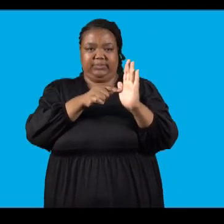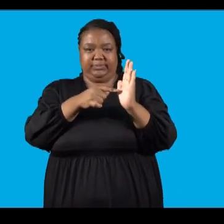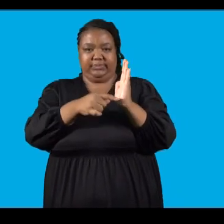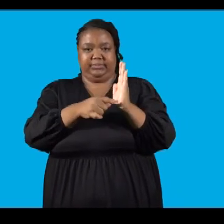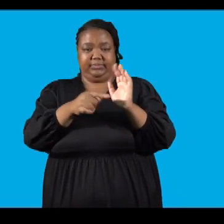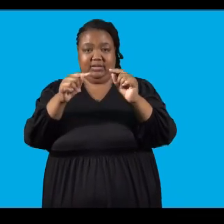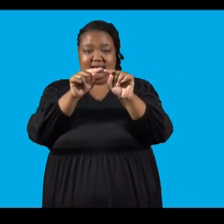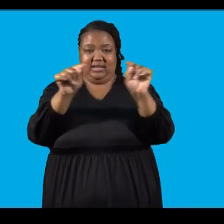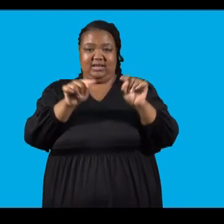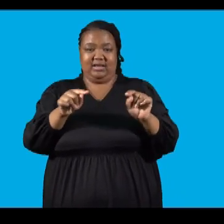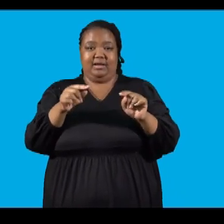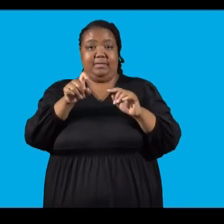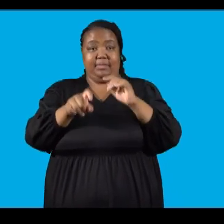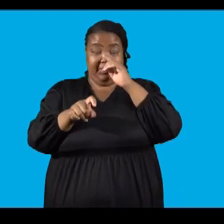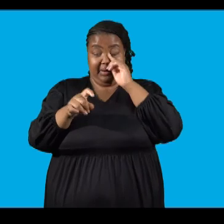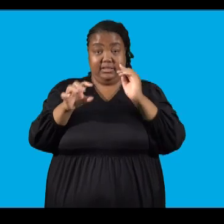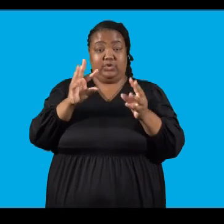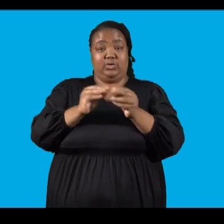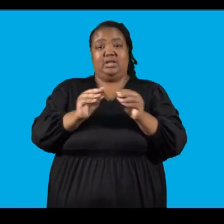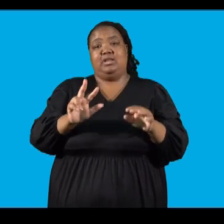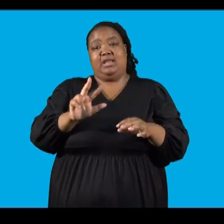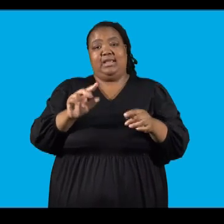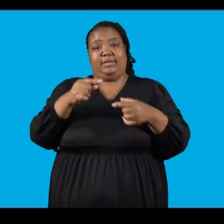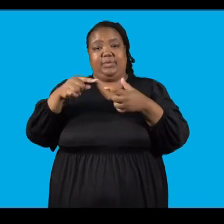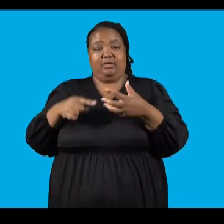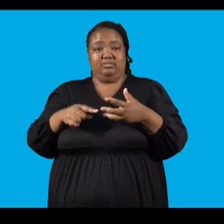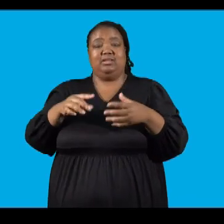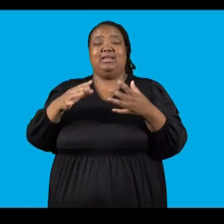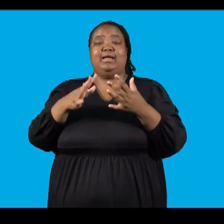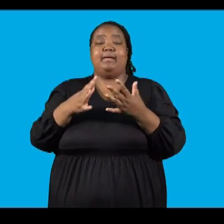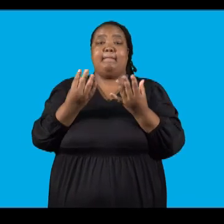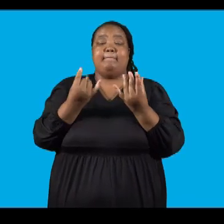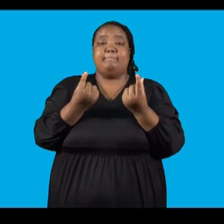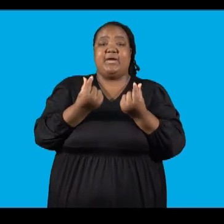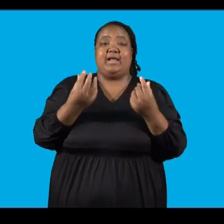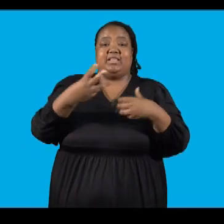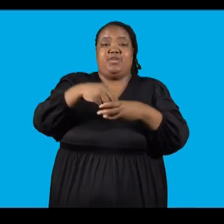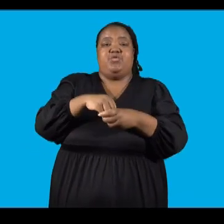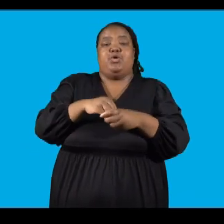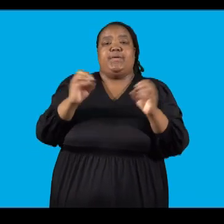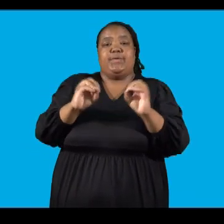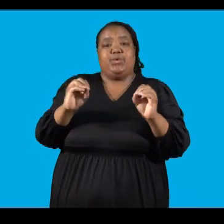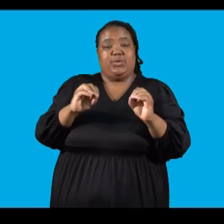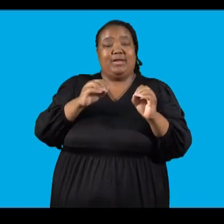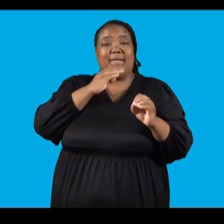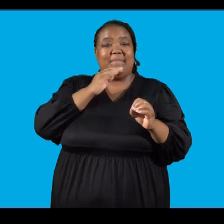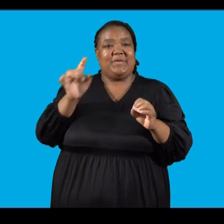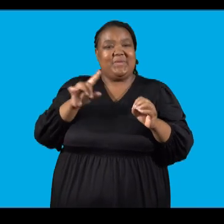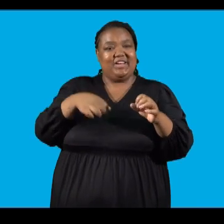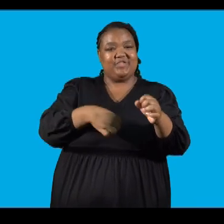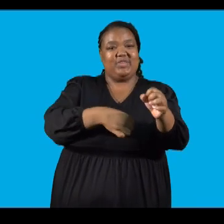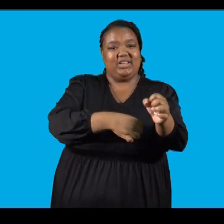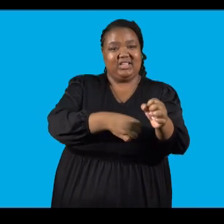marks. What is non-price competition? Non-price competition in an oligopolistic market refers